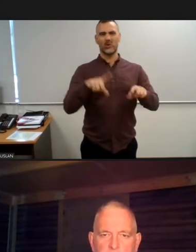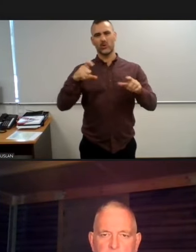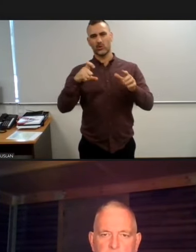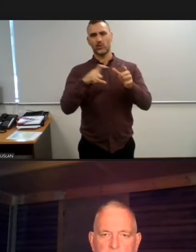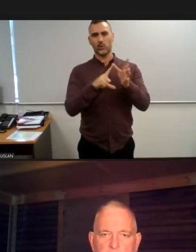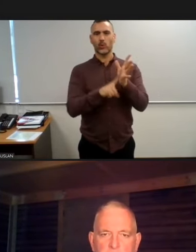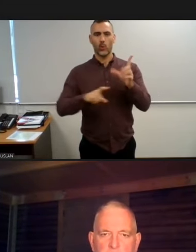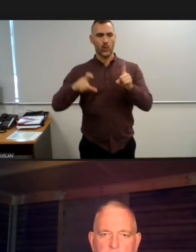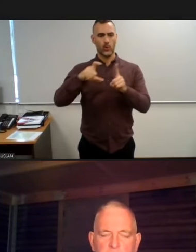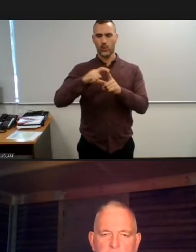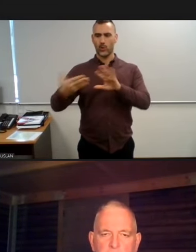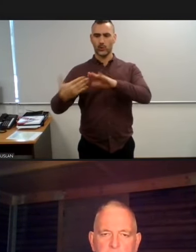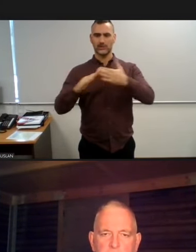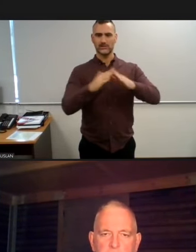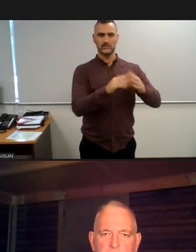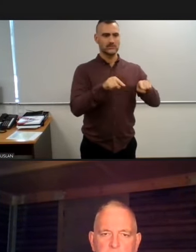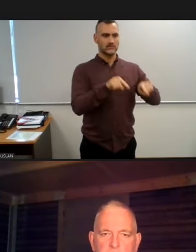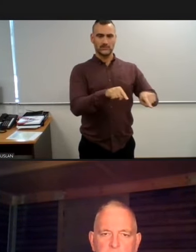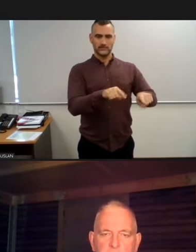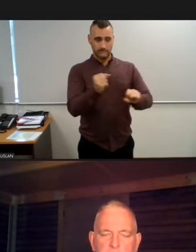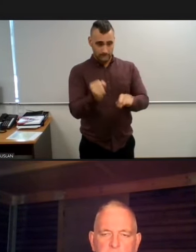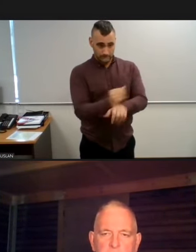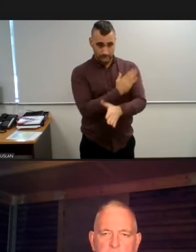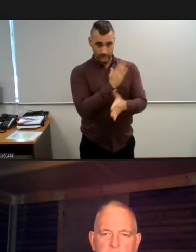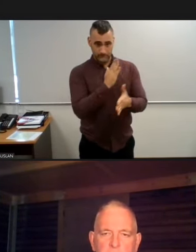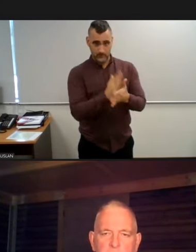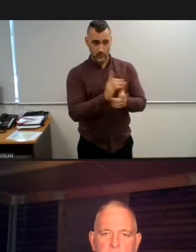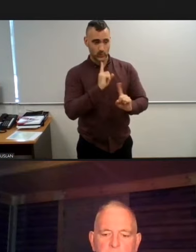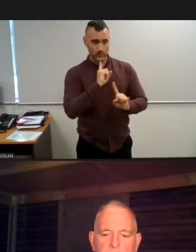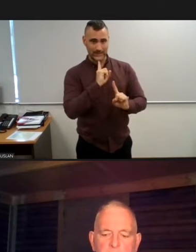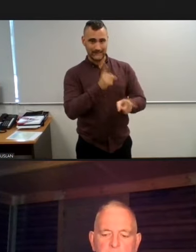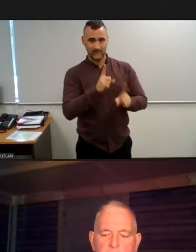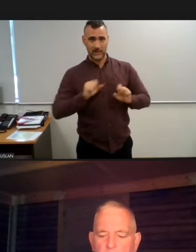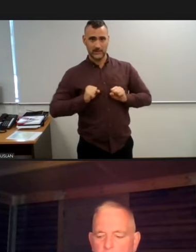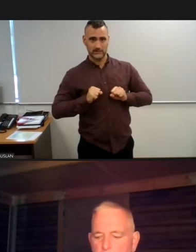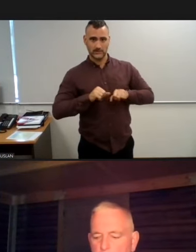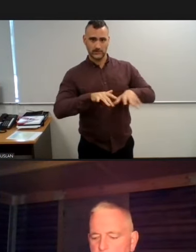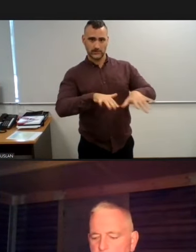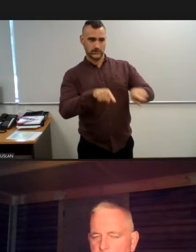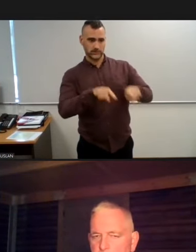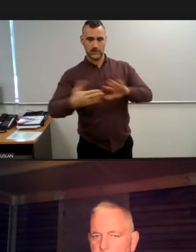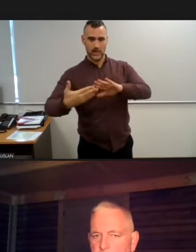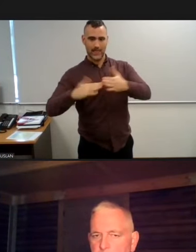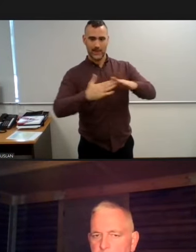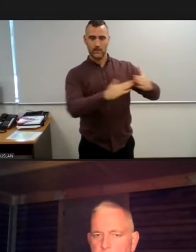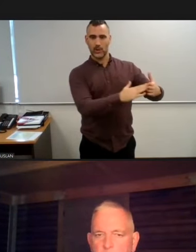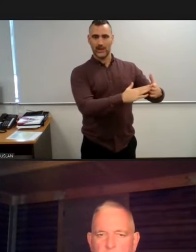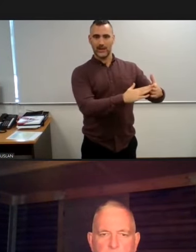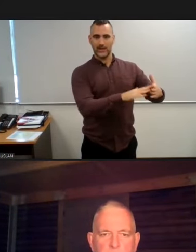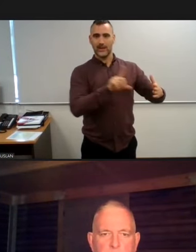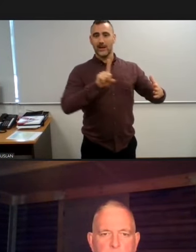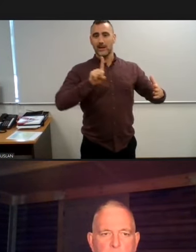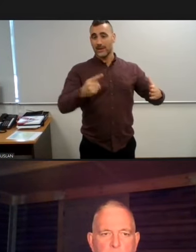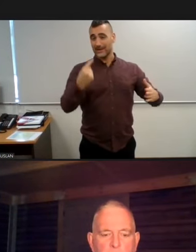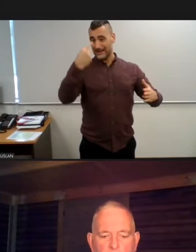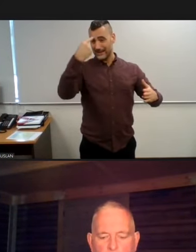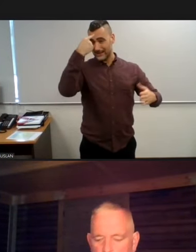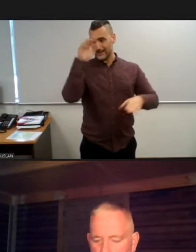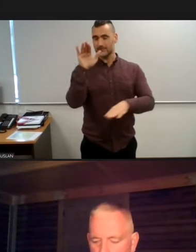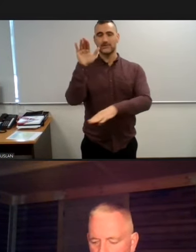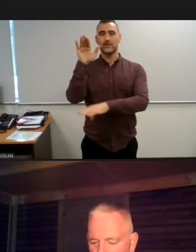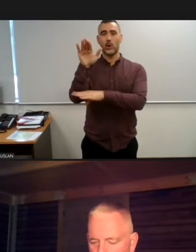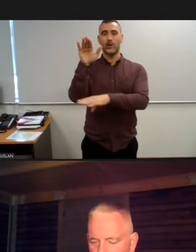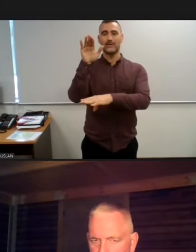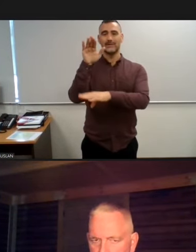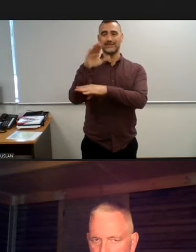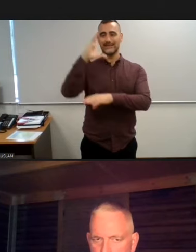I guess it's looking at the information we're getting out there, but the fact that a number of migrants come from countries that have experienced